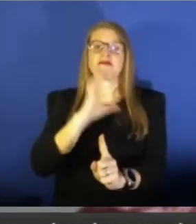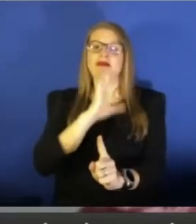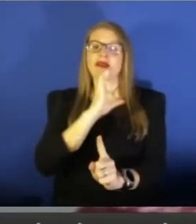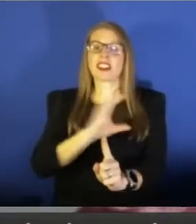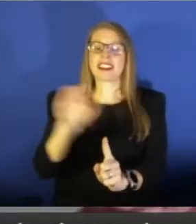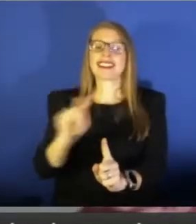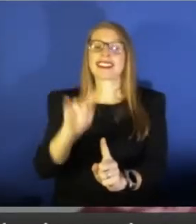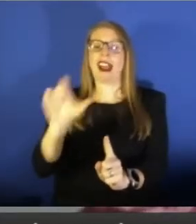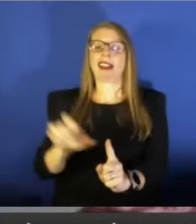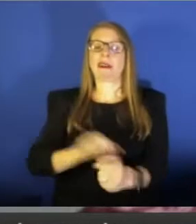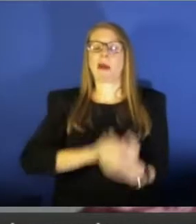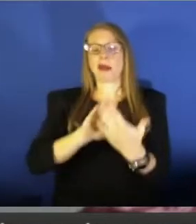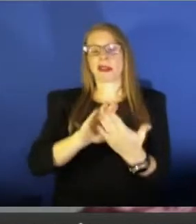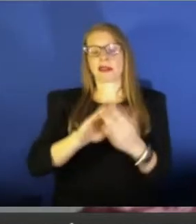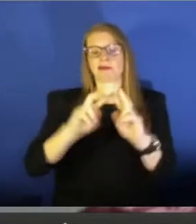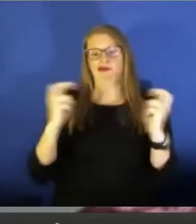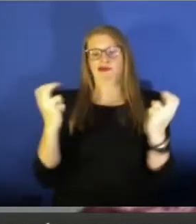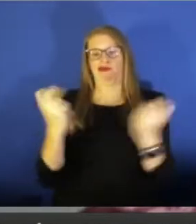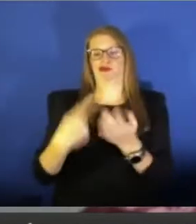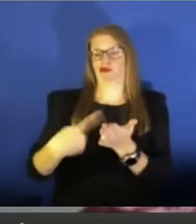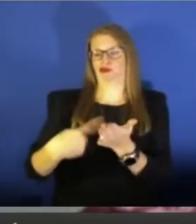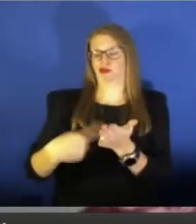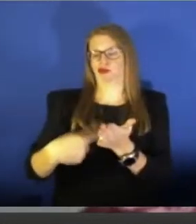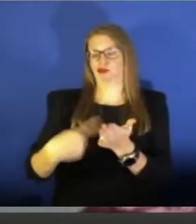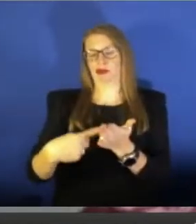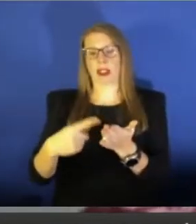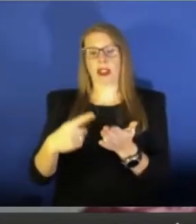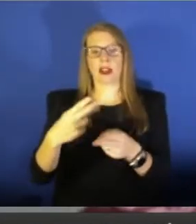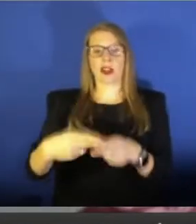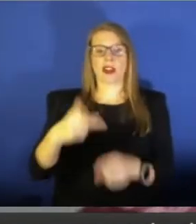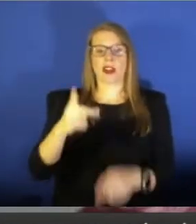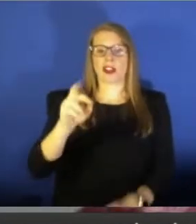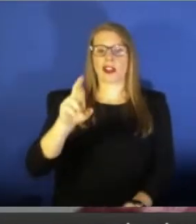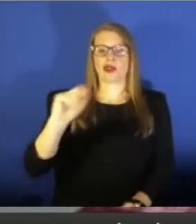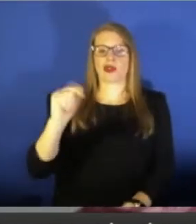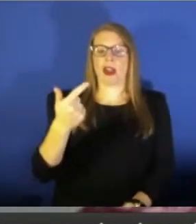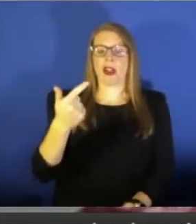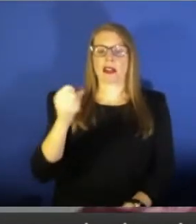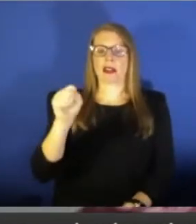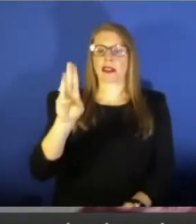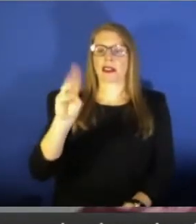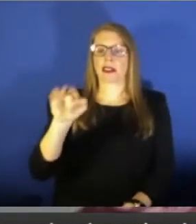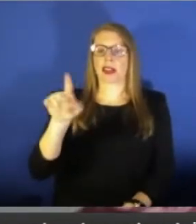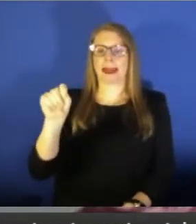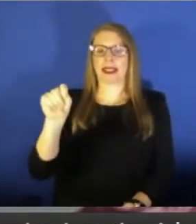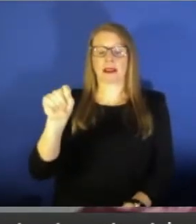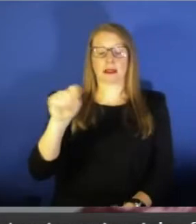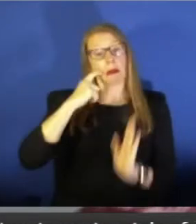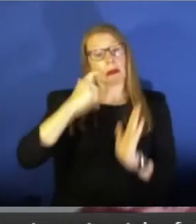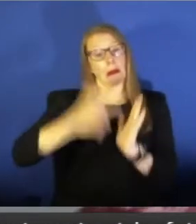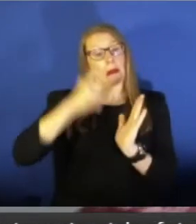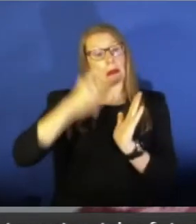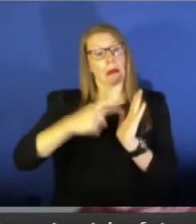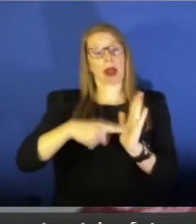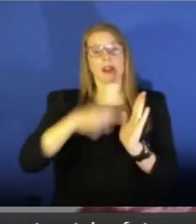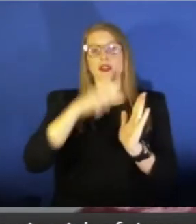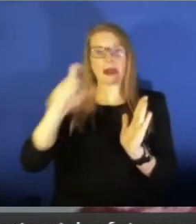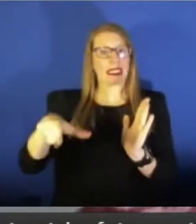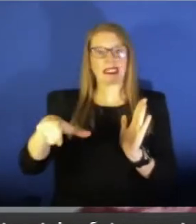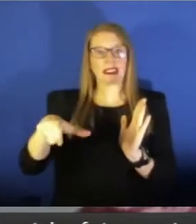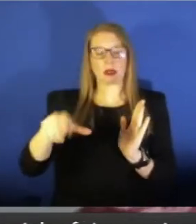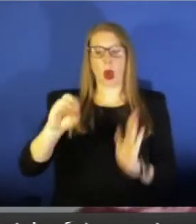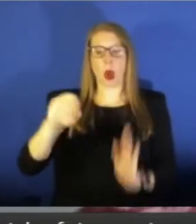where they're coming in after an overdose, near lethal. Fortunately, they get to be seen by medical professionals in an ICU setting, and they're alive. And they'll make a